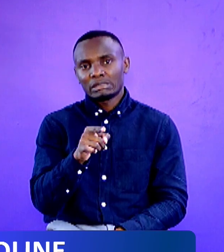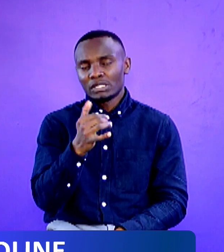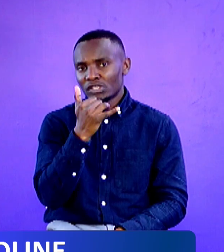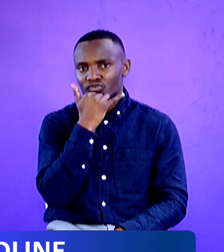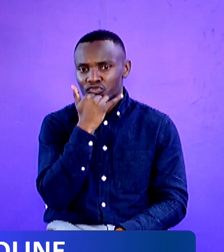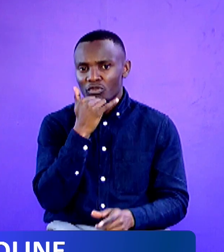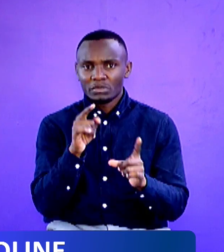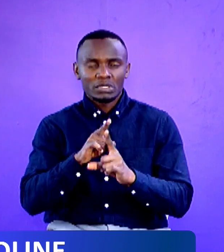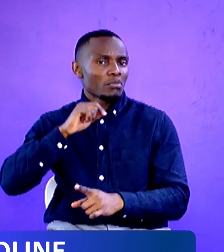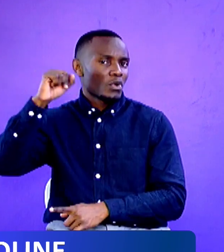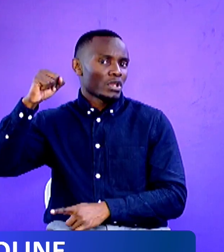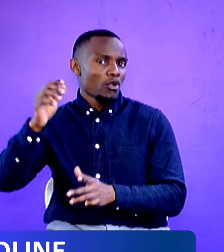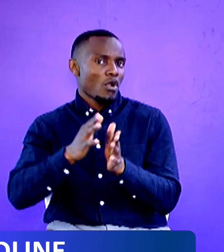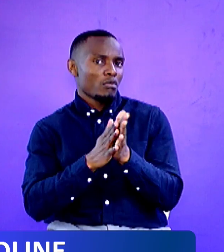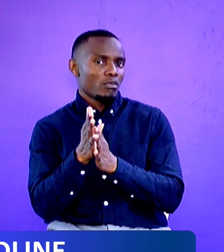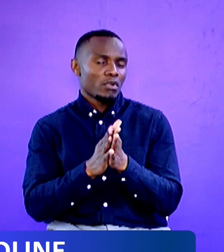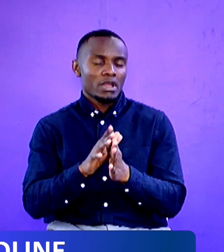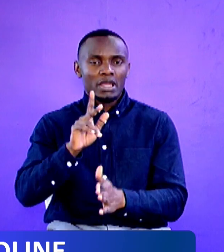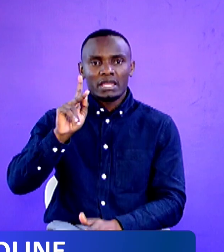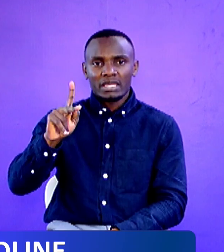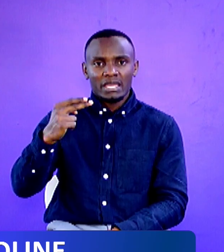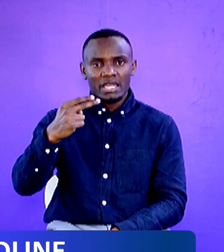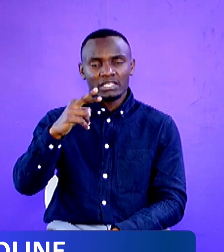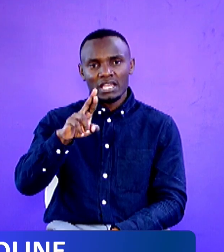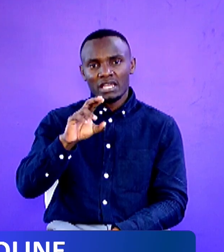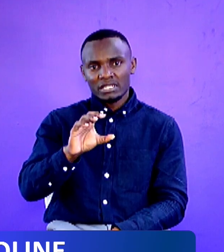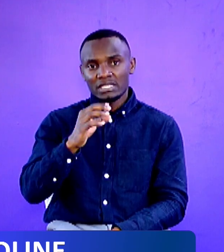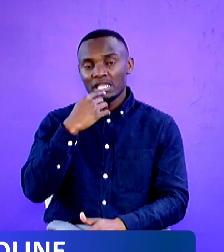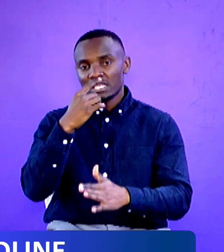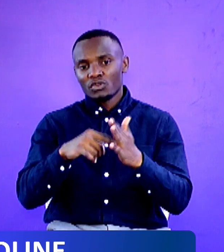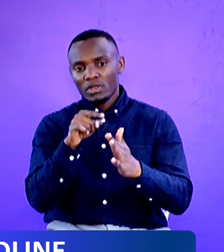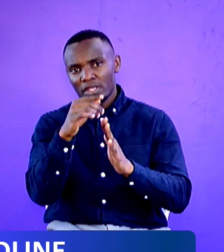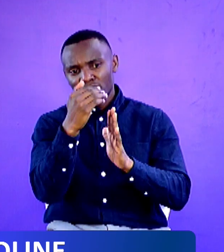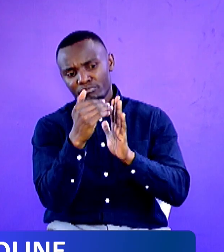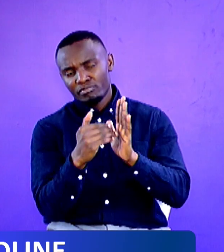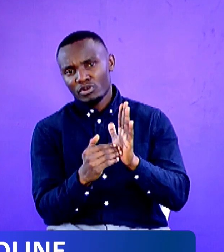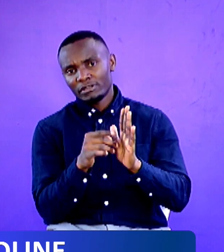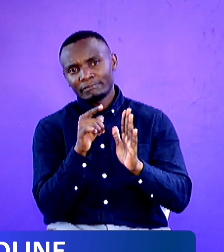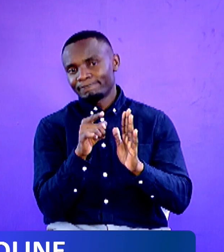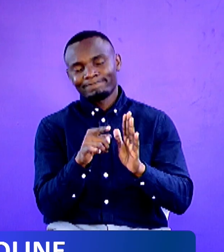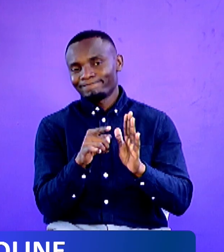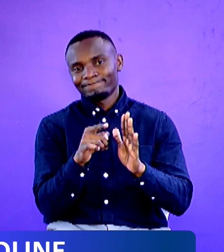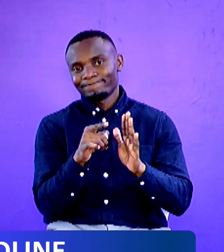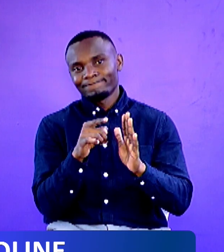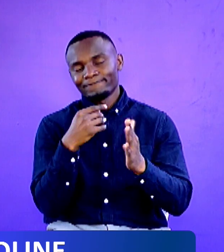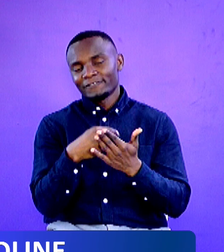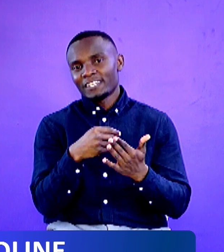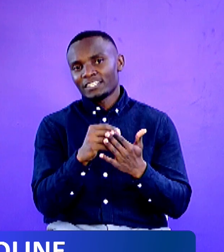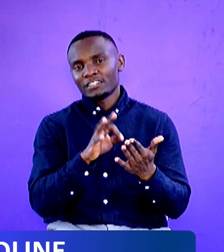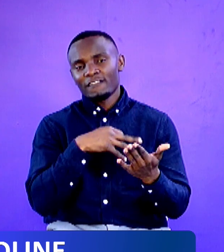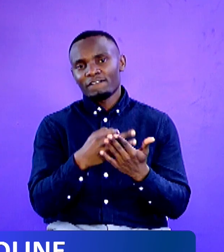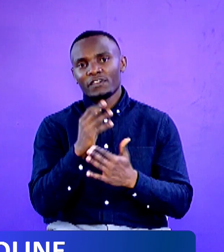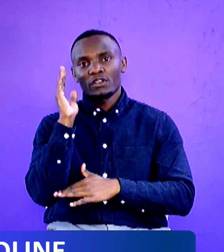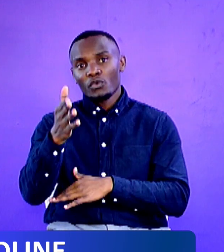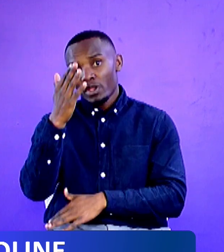motivated. KHRC warned that the program is a recipe for financial failure, as it lacks a sustainable